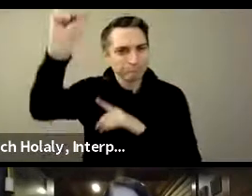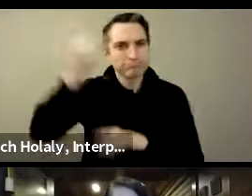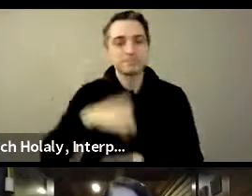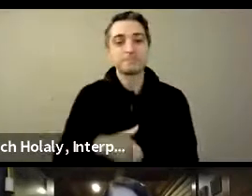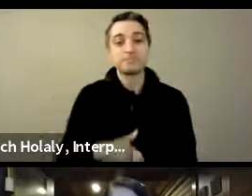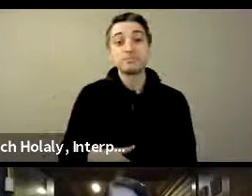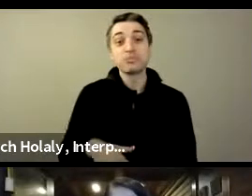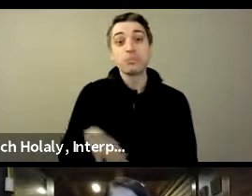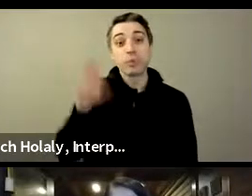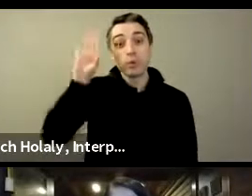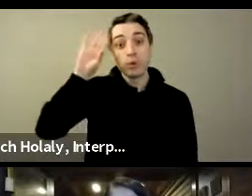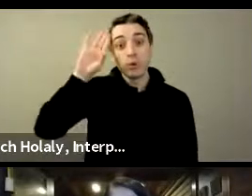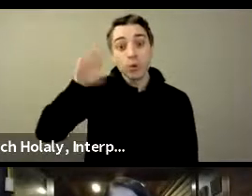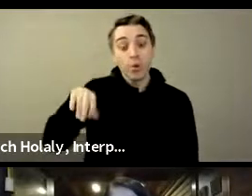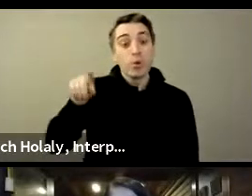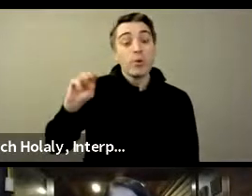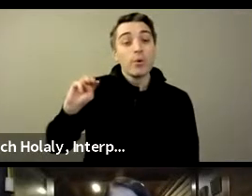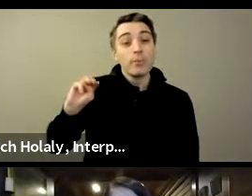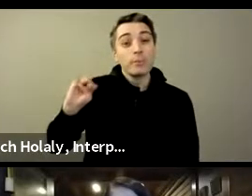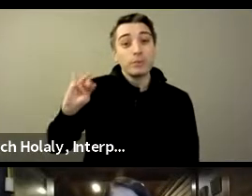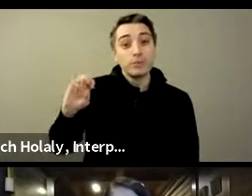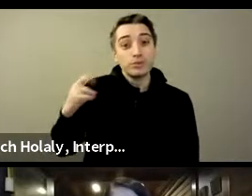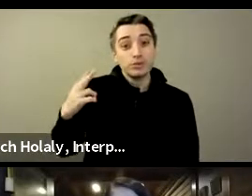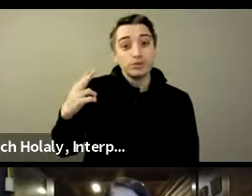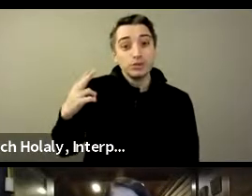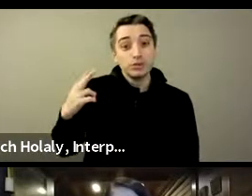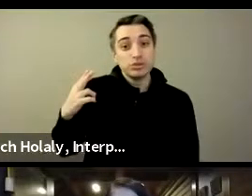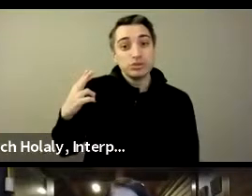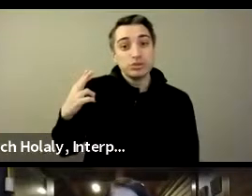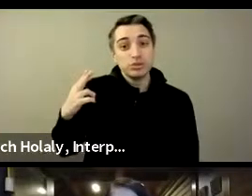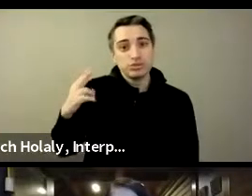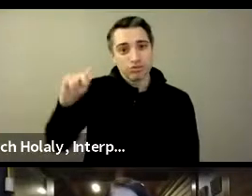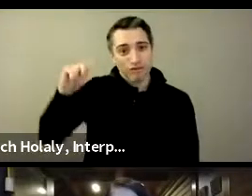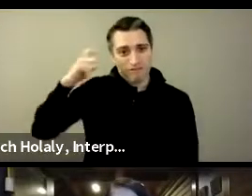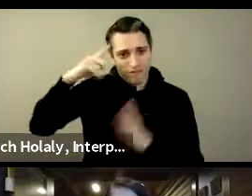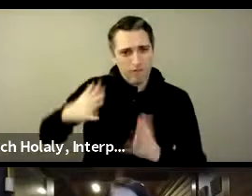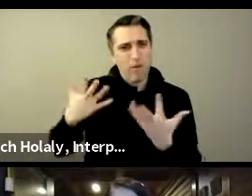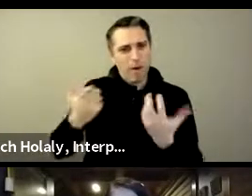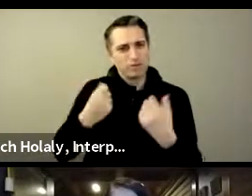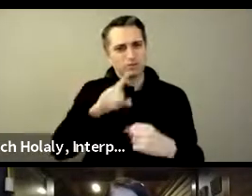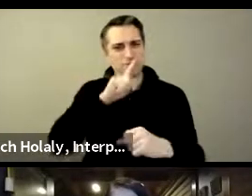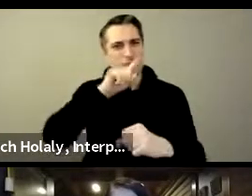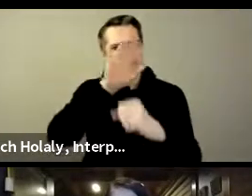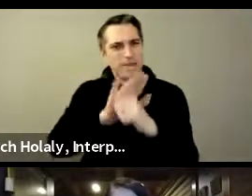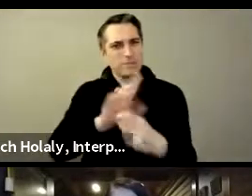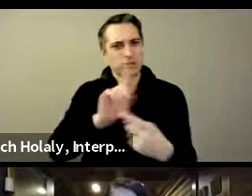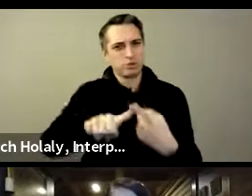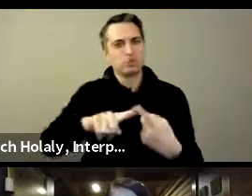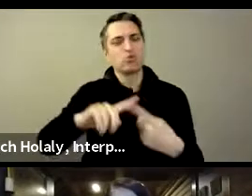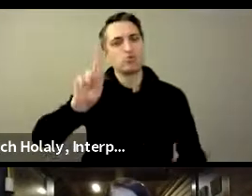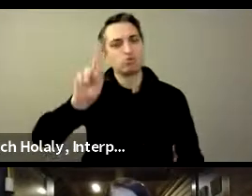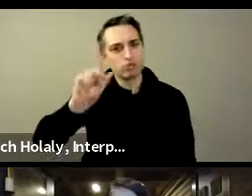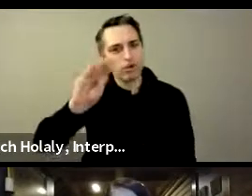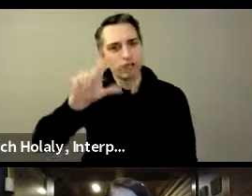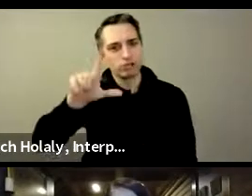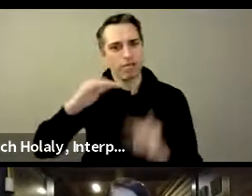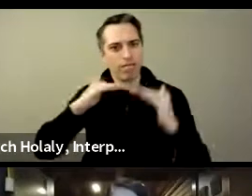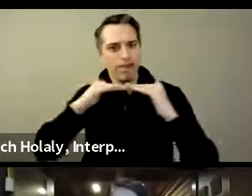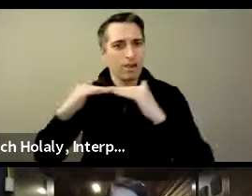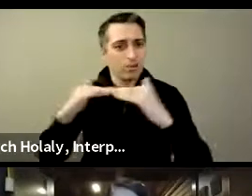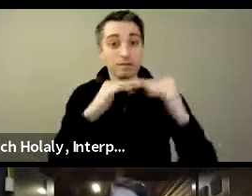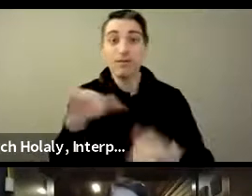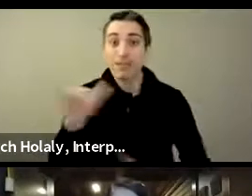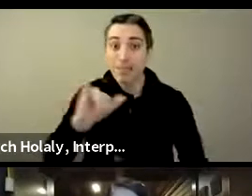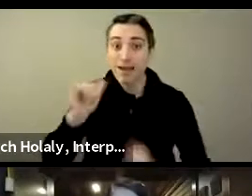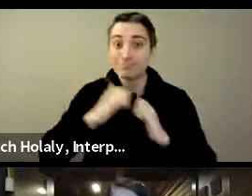about amplifying the need for state government to demonstrate its commitment to racial equity in meaningful ways, such as the creation